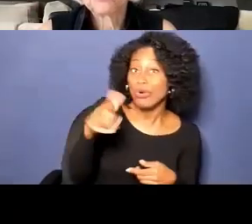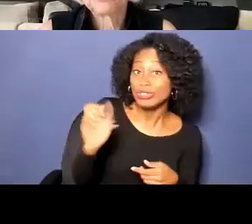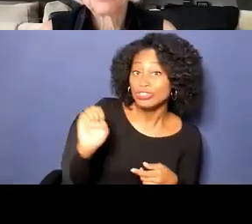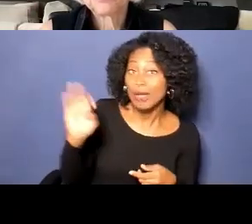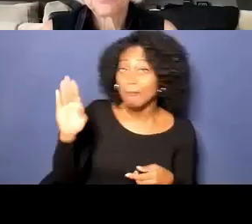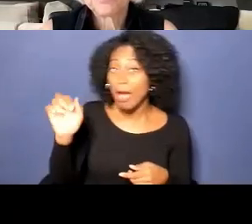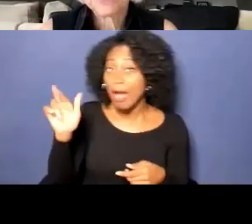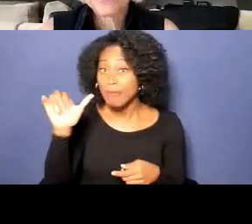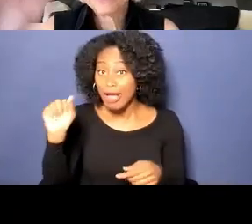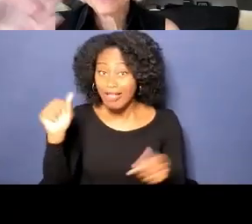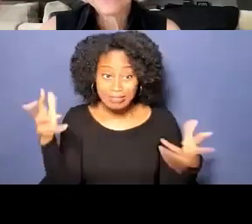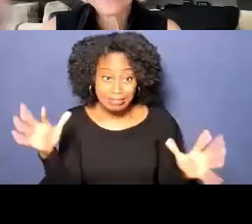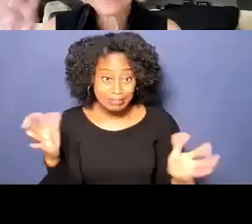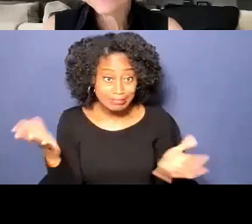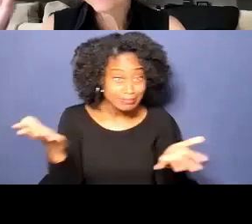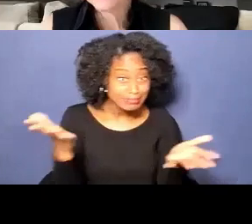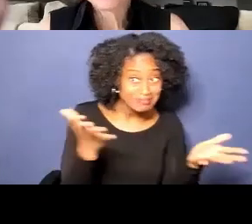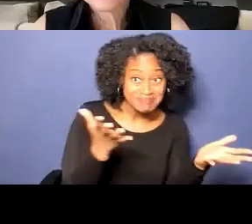further?